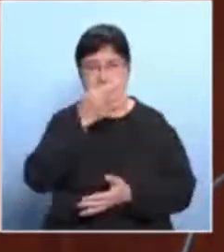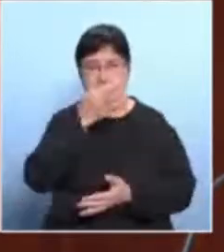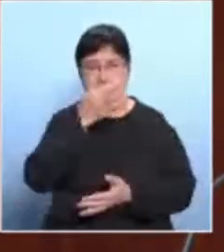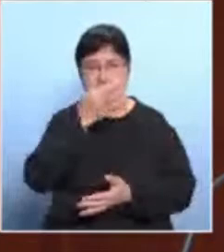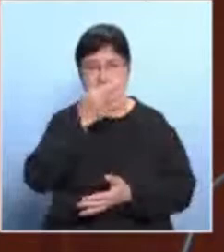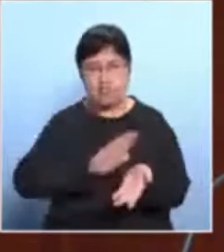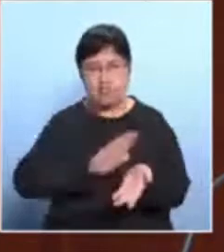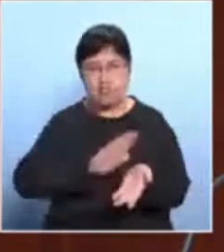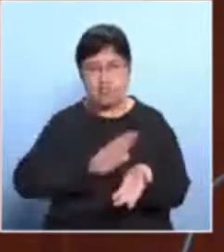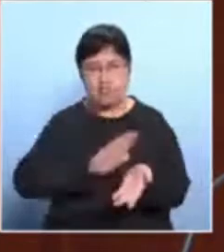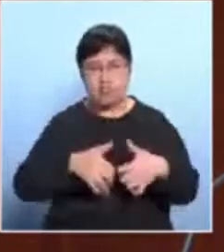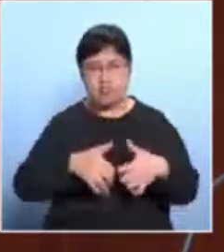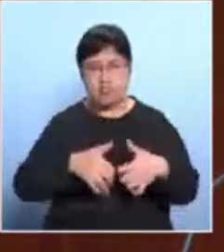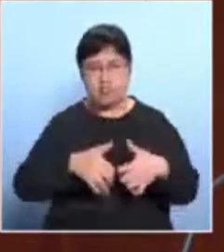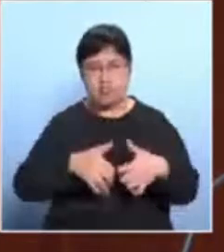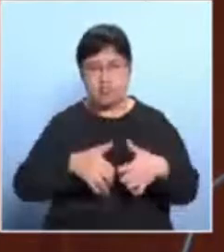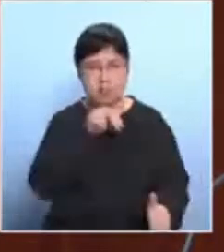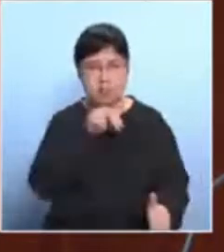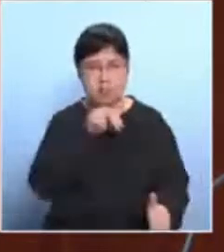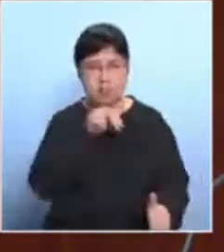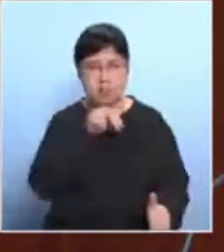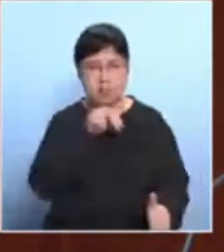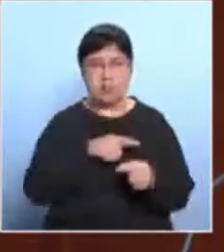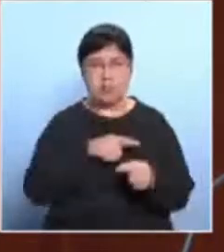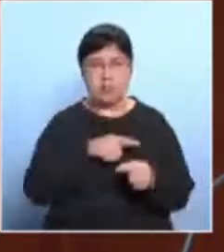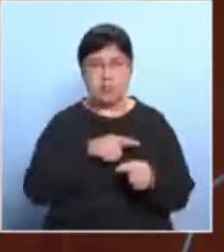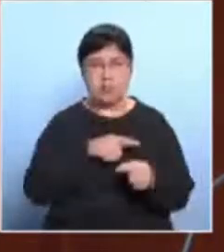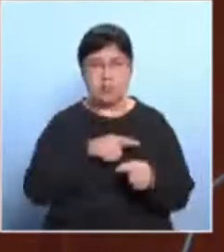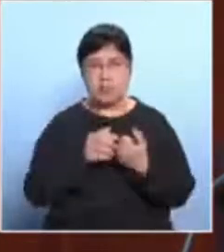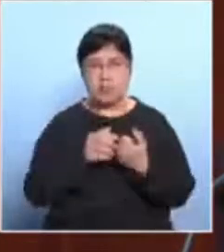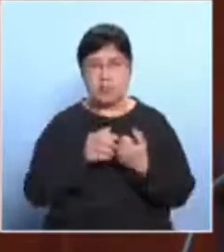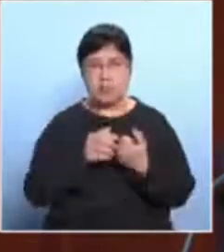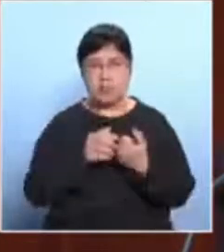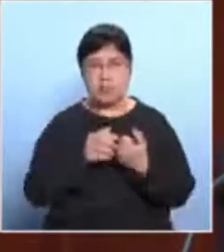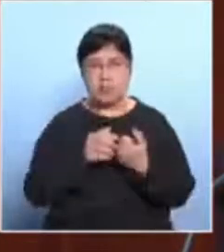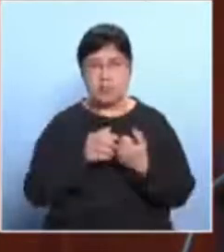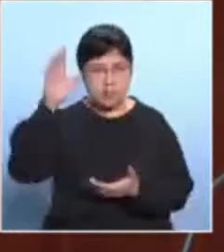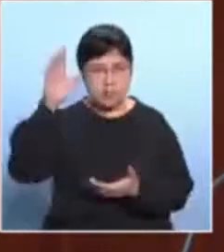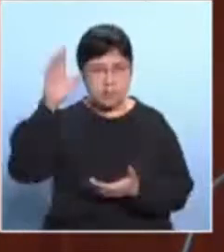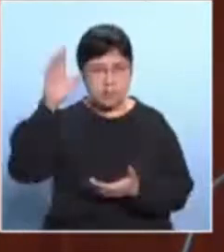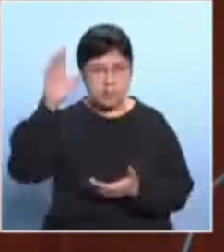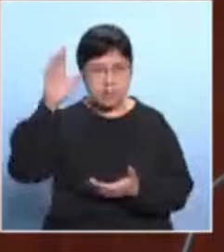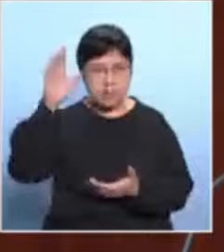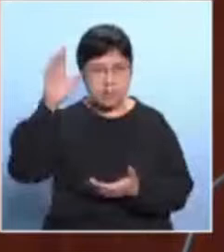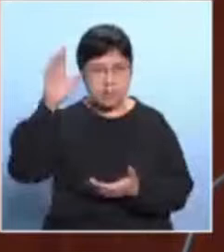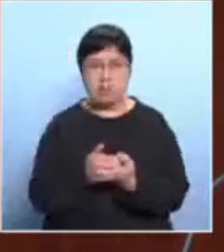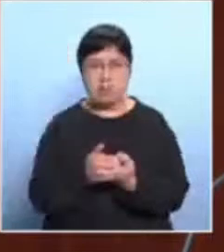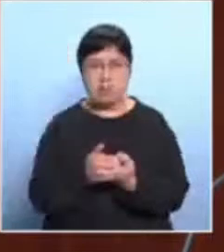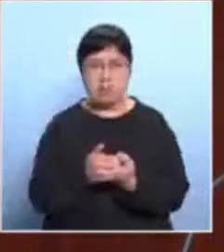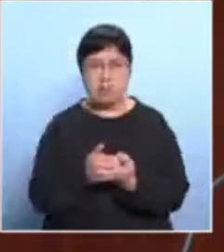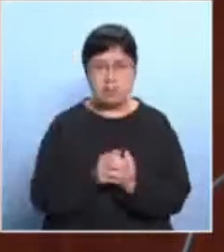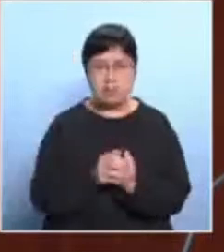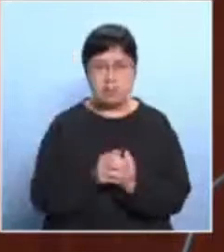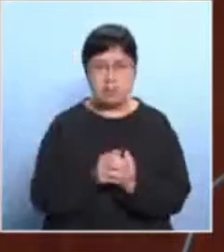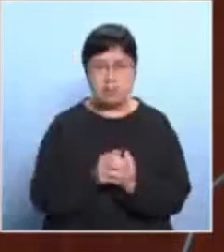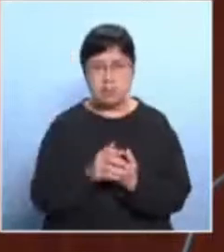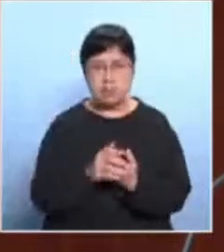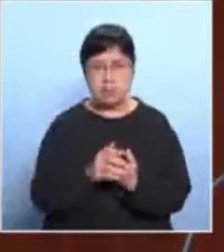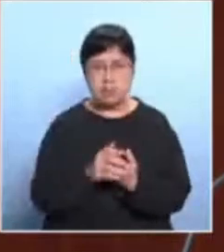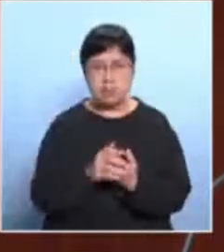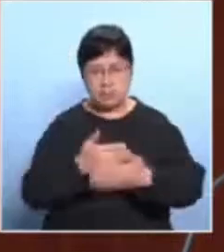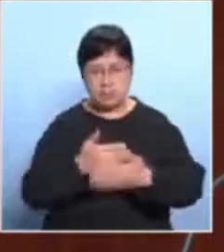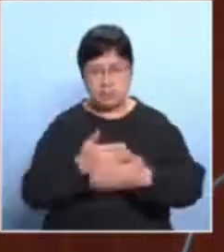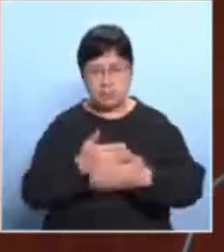forward proposals and steps for the establishment of the CMPR, which will be a step towards the transition into the